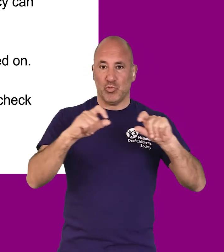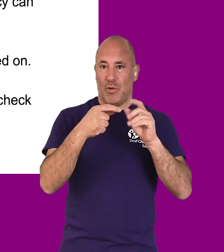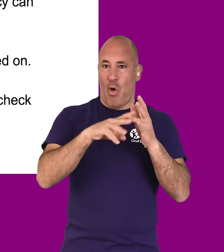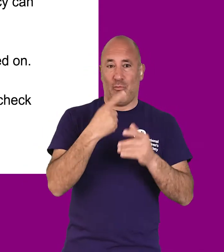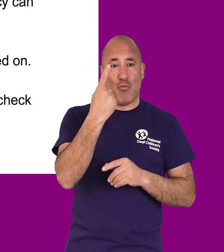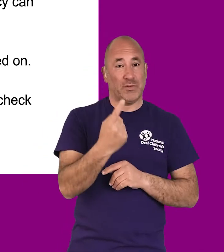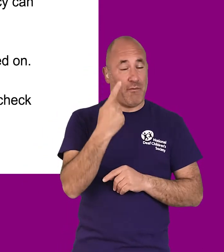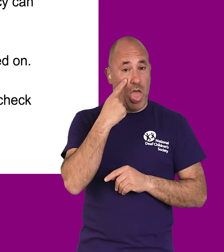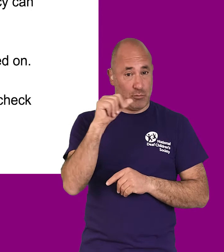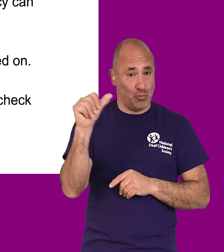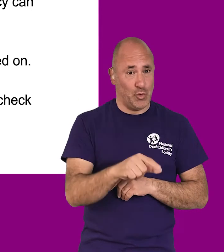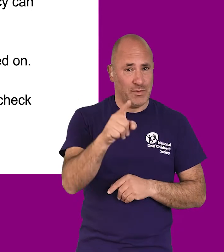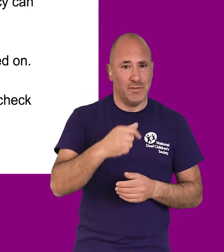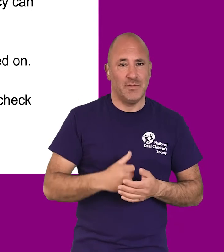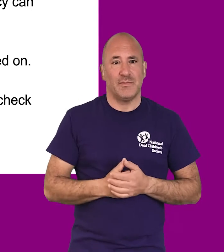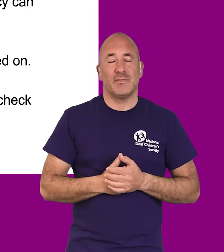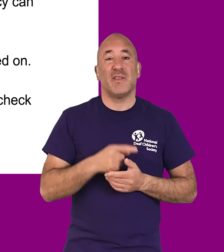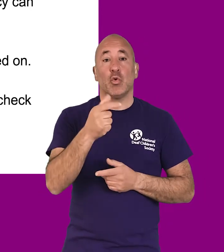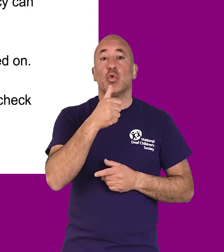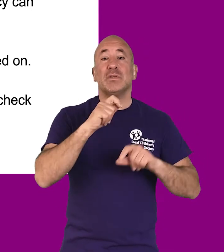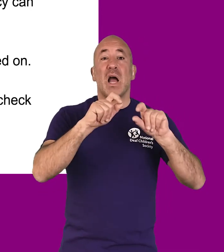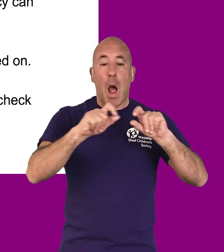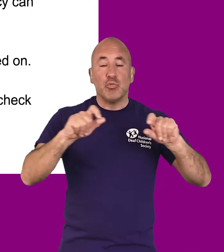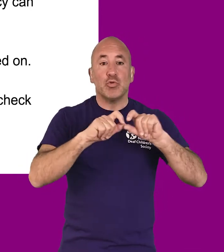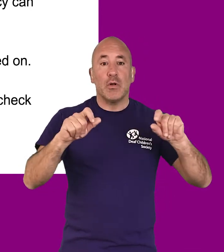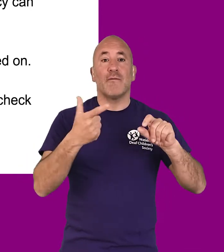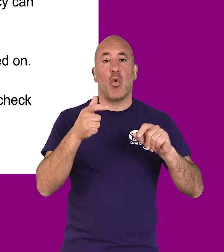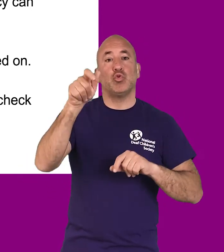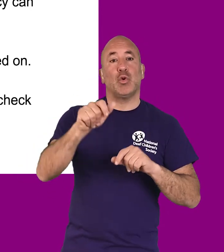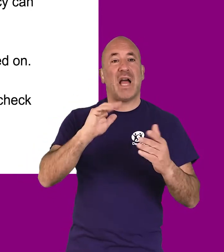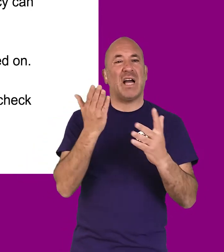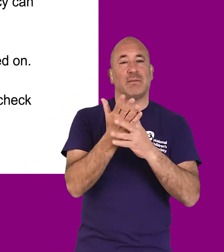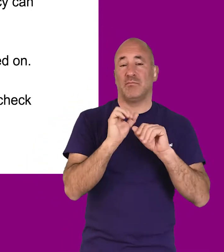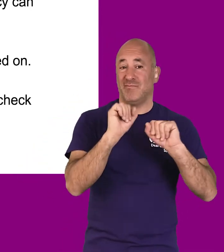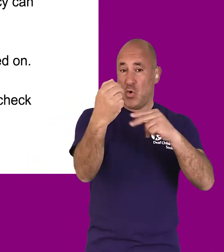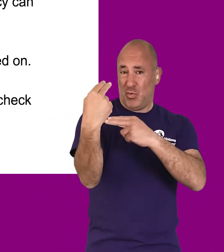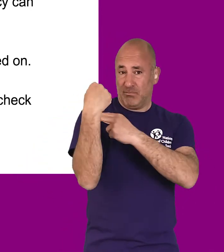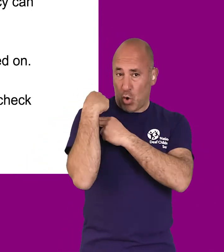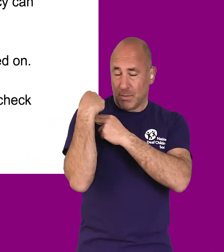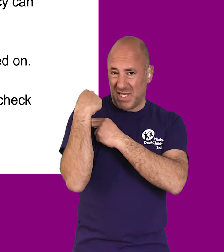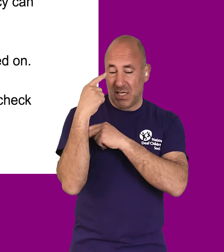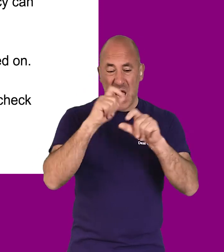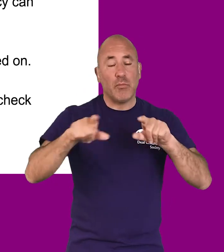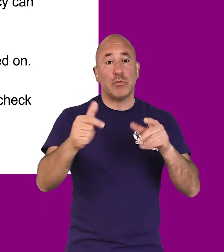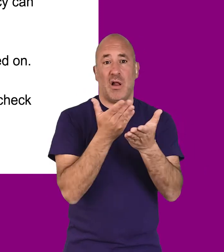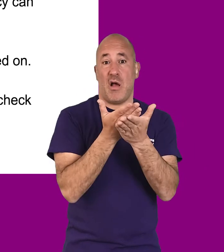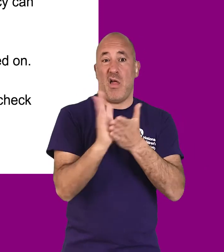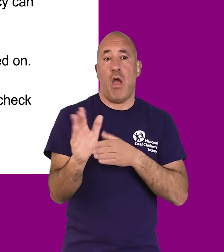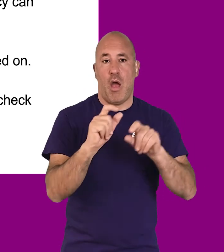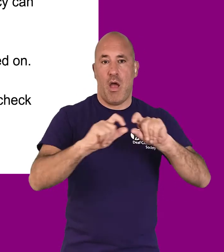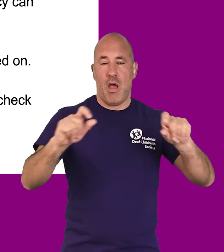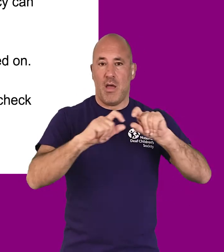captions switched on yourself. If you are relying on captions to provide access to your student, it's